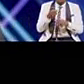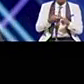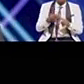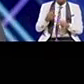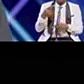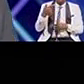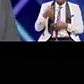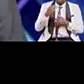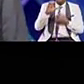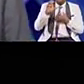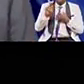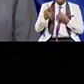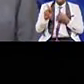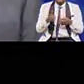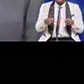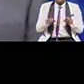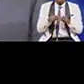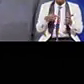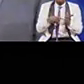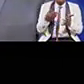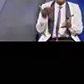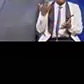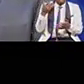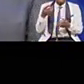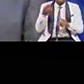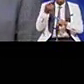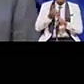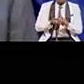Even this last month, GCK.